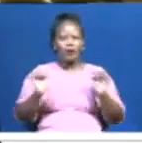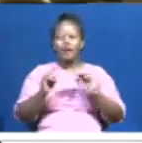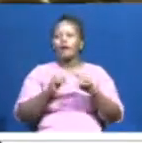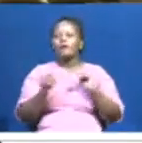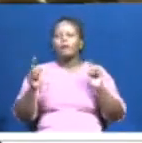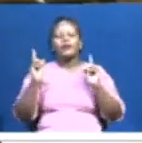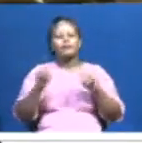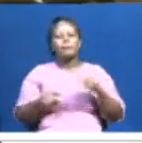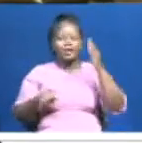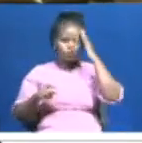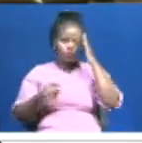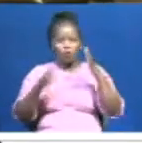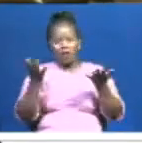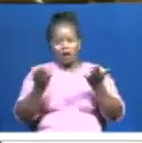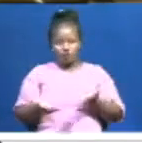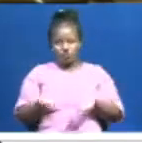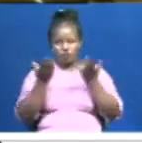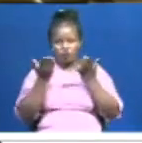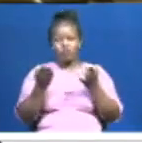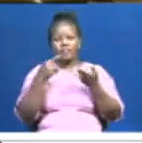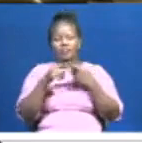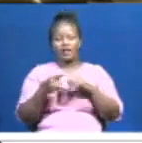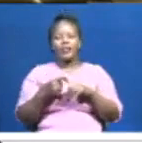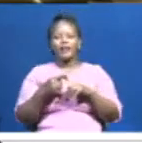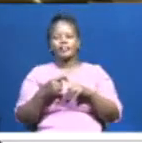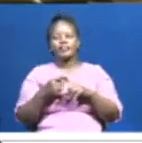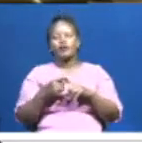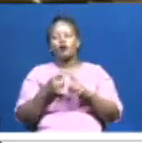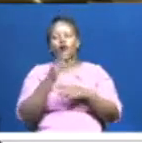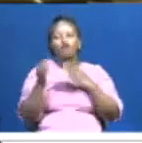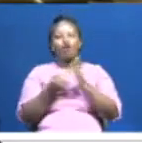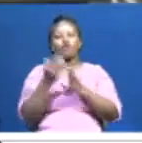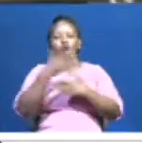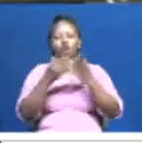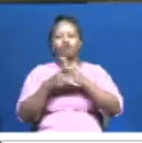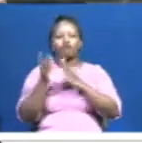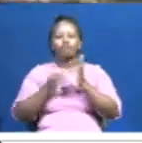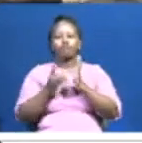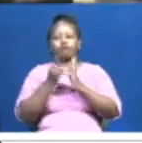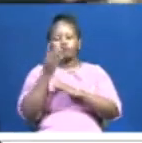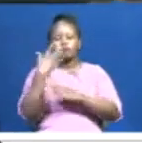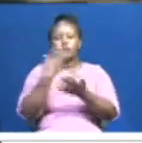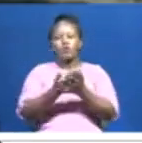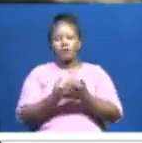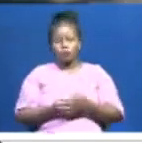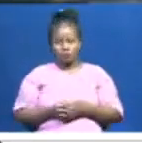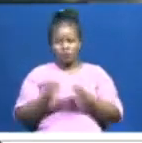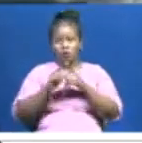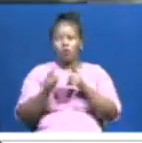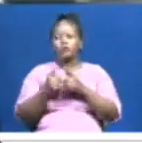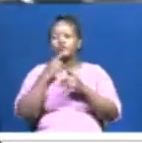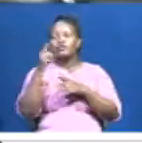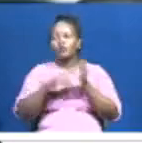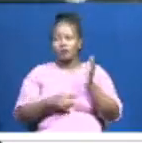need to improve the standards of the infrastructure of our prisons. Katibu alisema lengo kuu la kuboreshwa kwa vituo